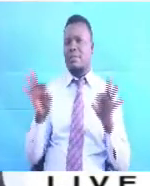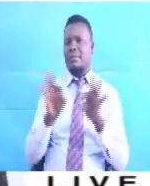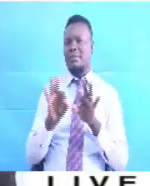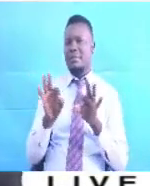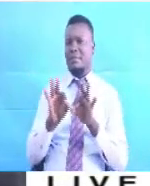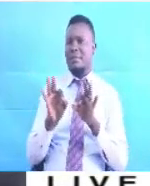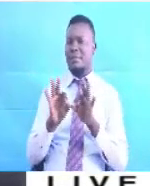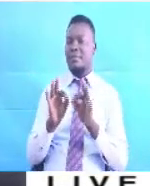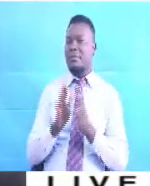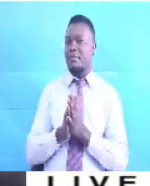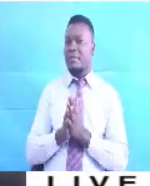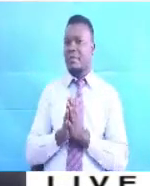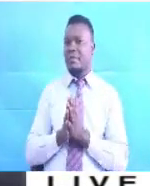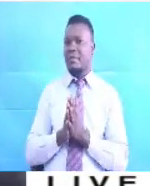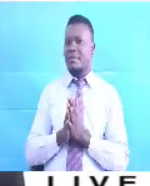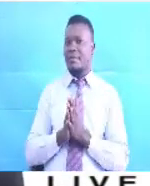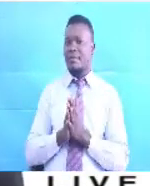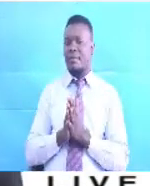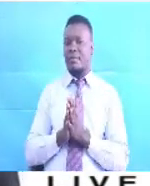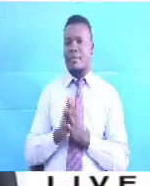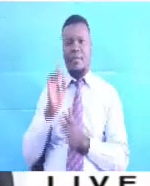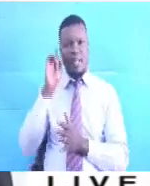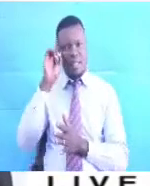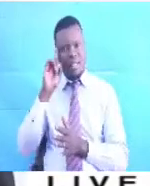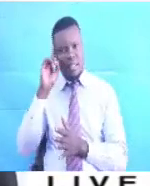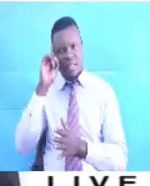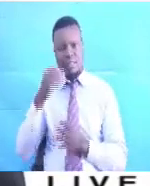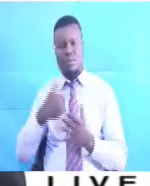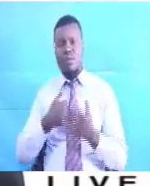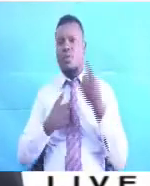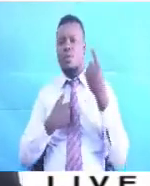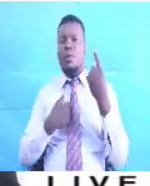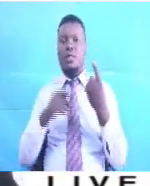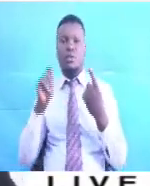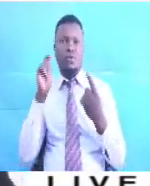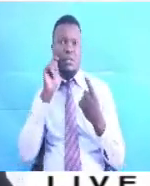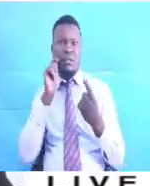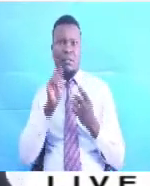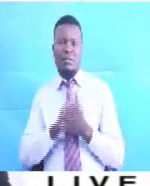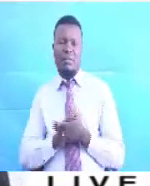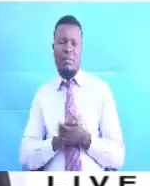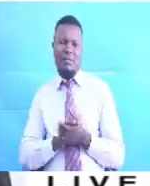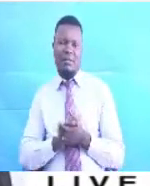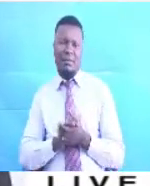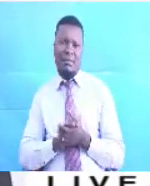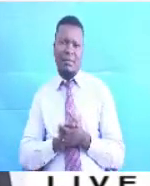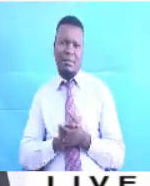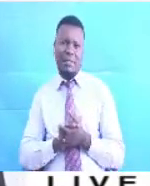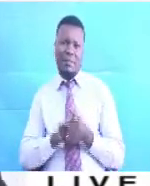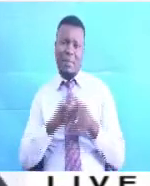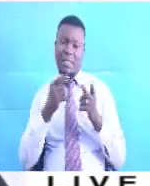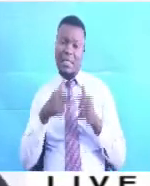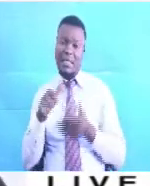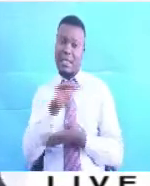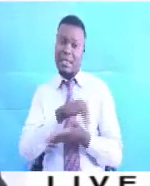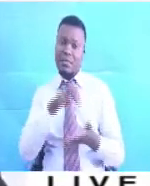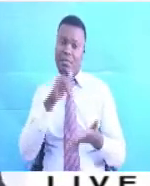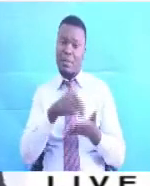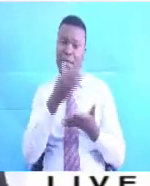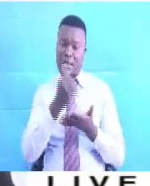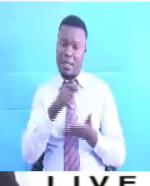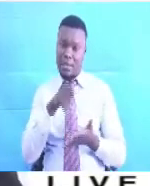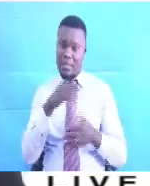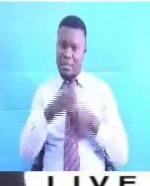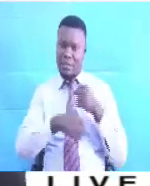good because we are reducing from 5 trillion to 1 trillion. We are sending a signal to the banks in this country that in the come next financial